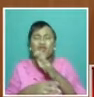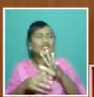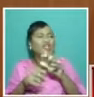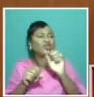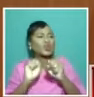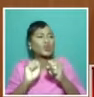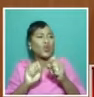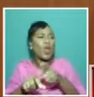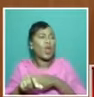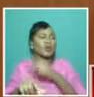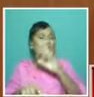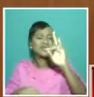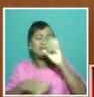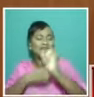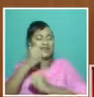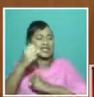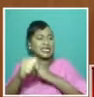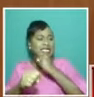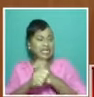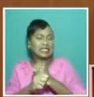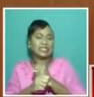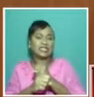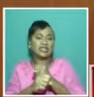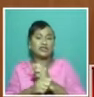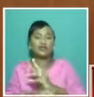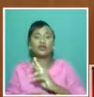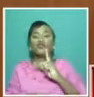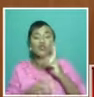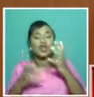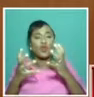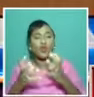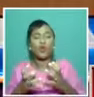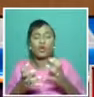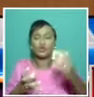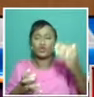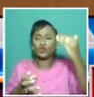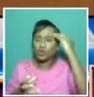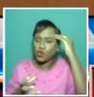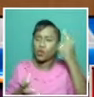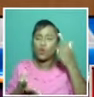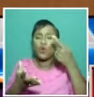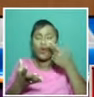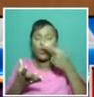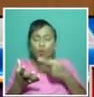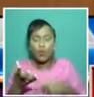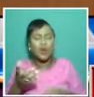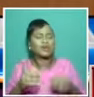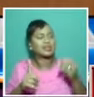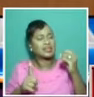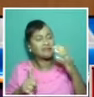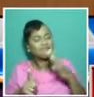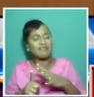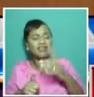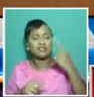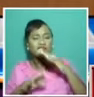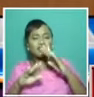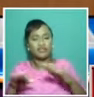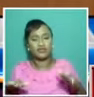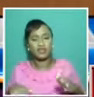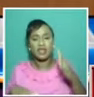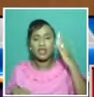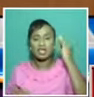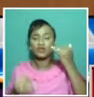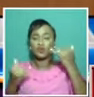7 years? So you really want to find out as to what are the effects. And that is why right now, even